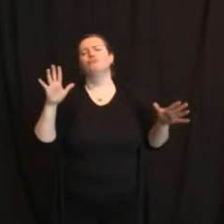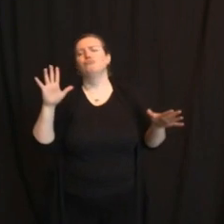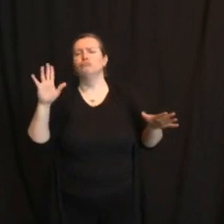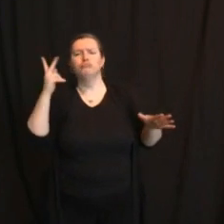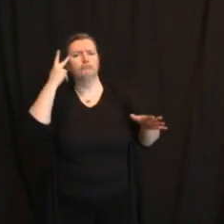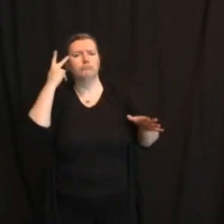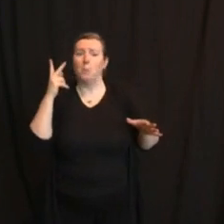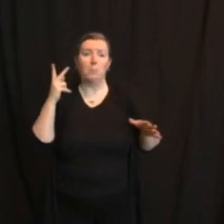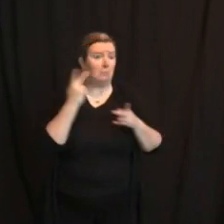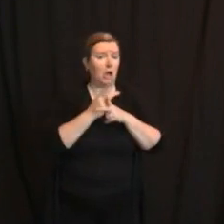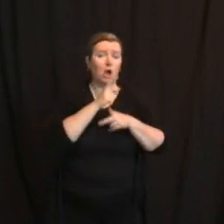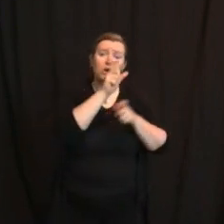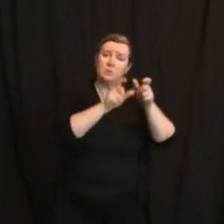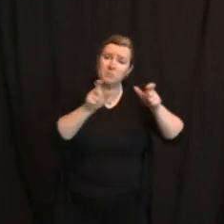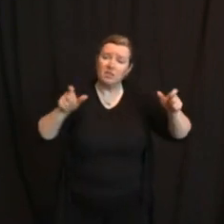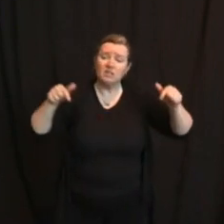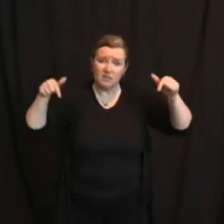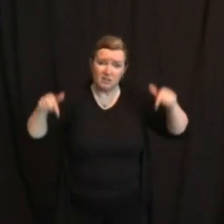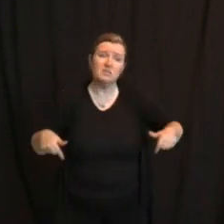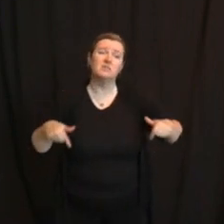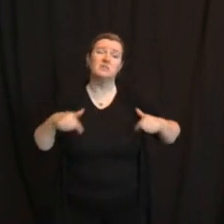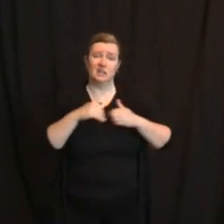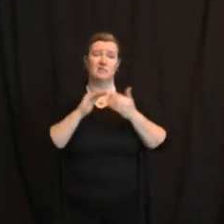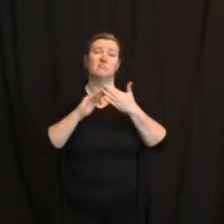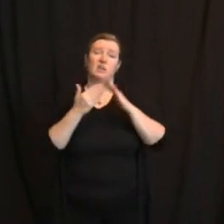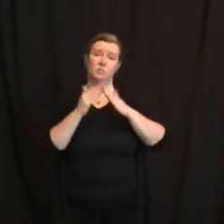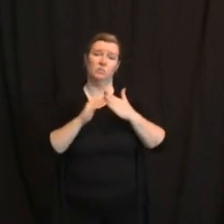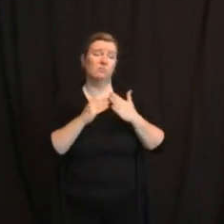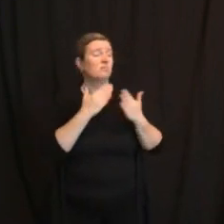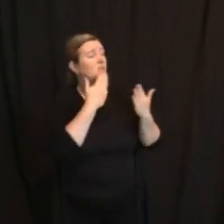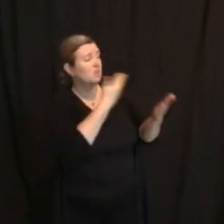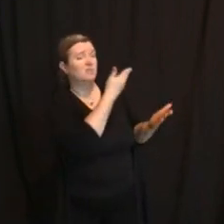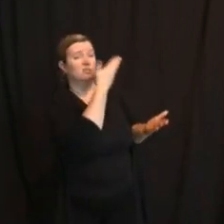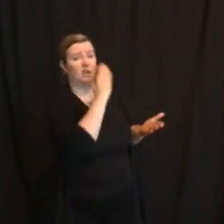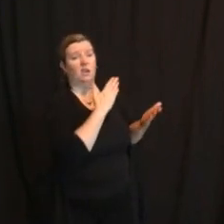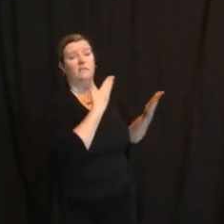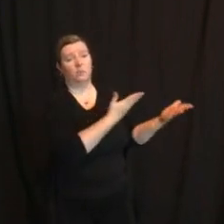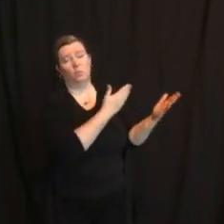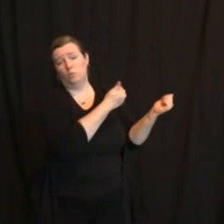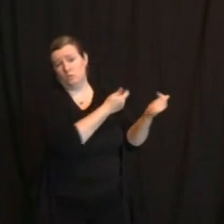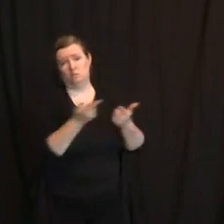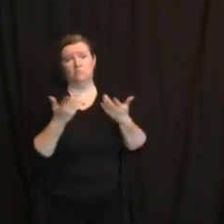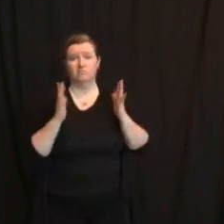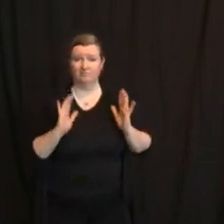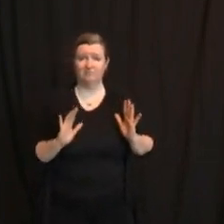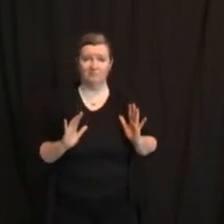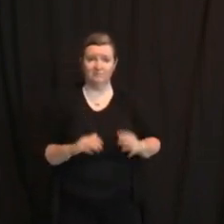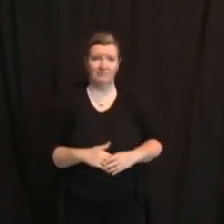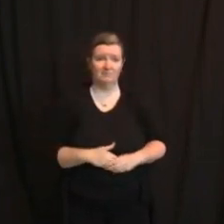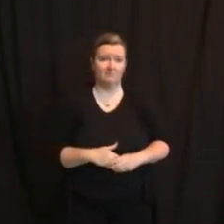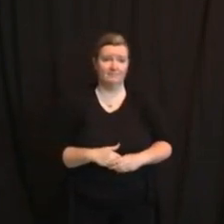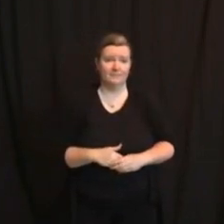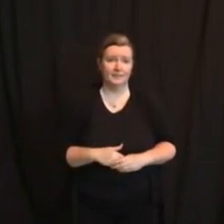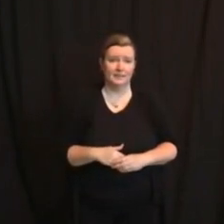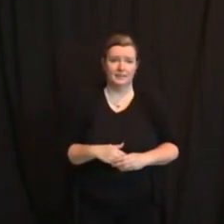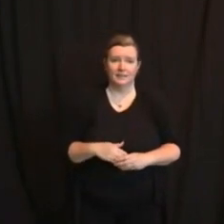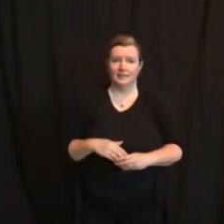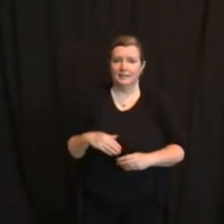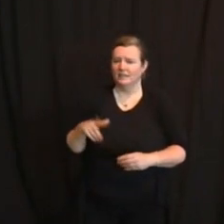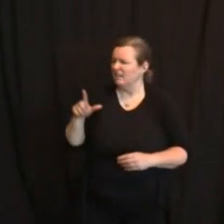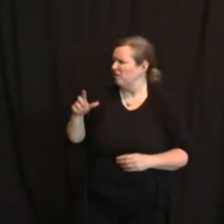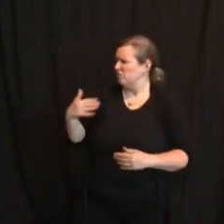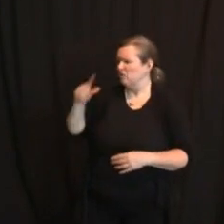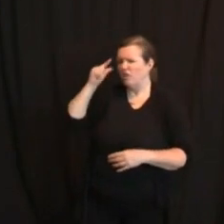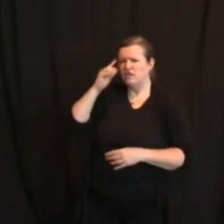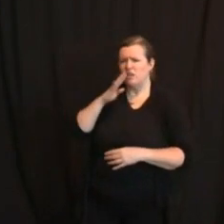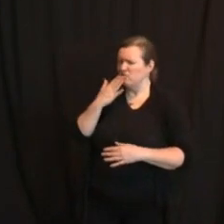the citizens of Cape May County. God bless you all, and thank you. Len, that was incredibly powerful, and cannot thank you enough